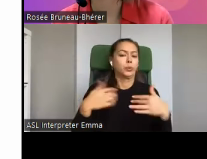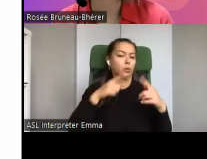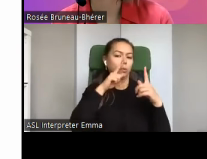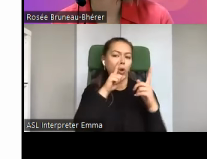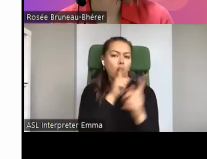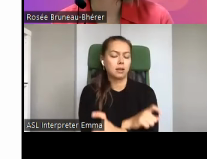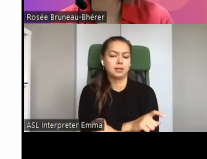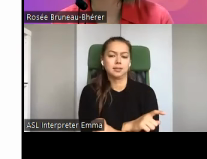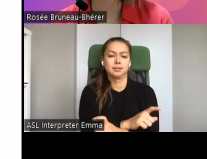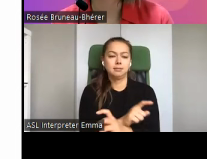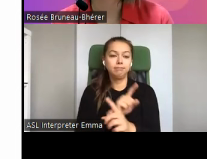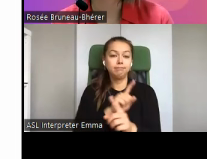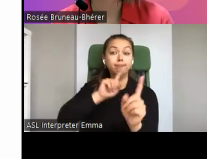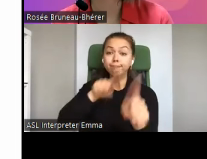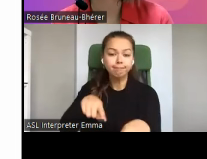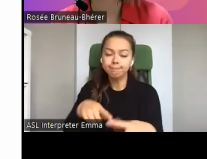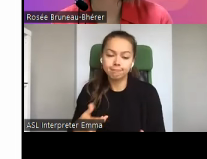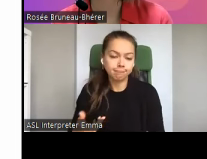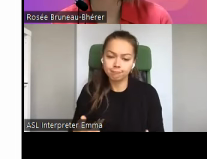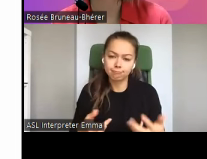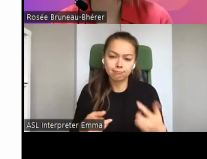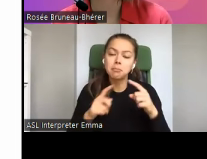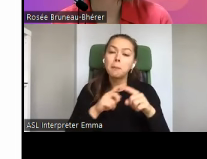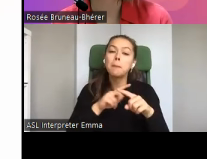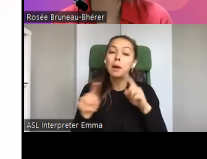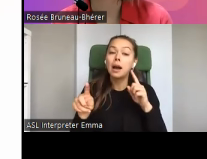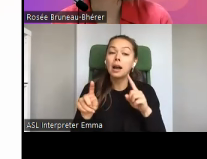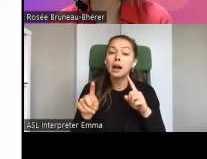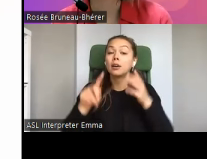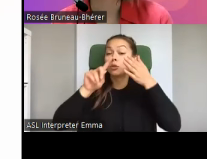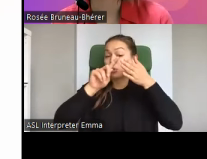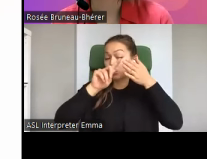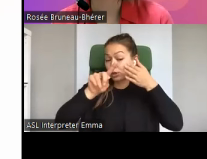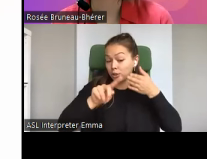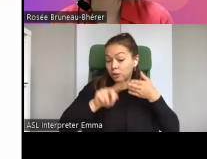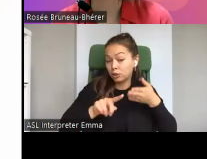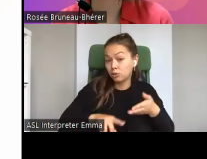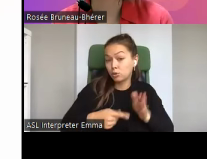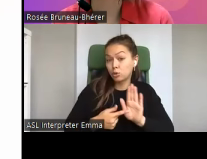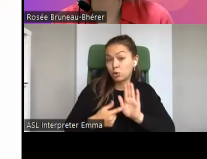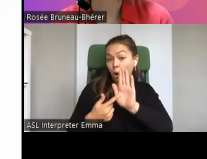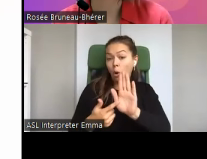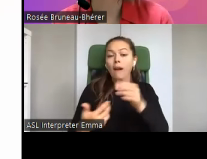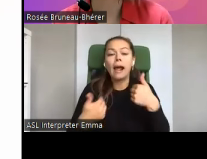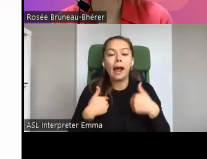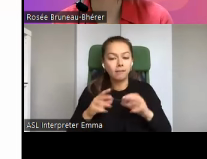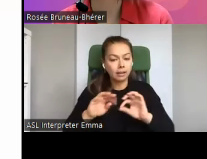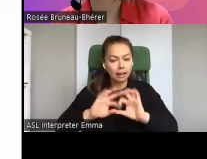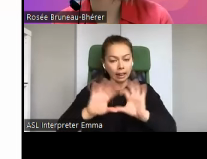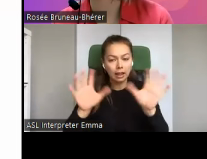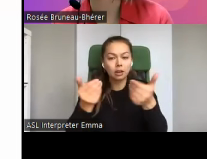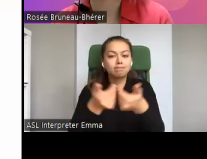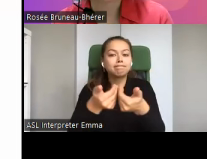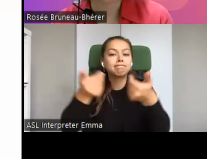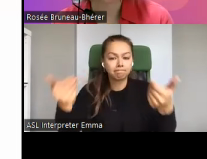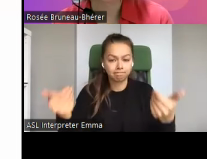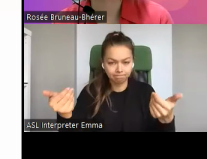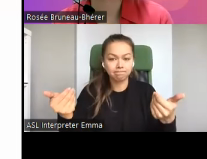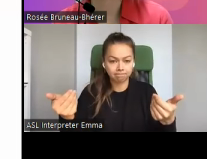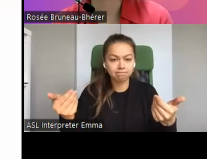research states is that there are distinctions. For example, ADHD, because we